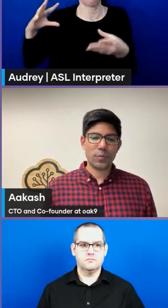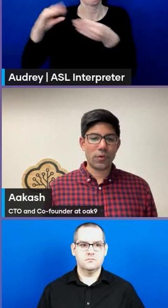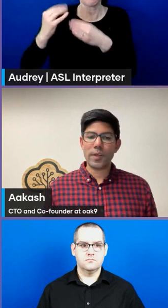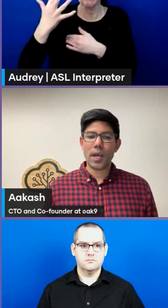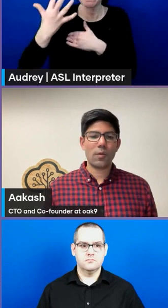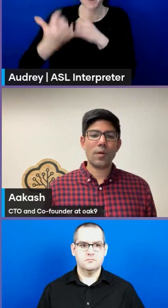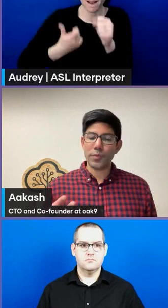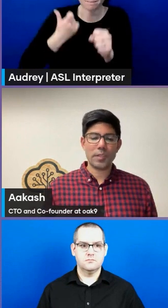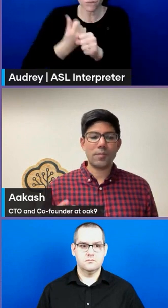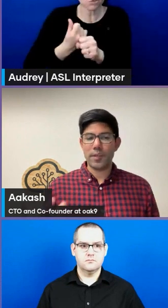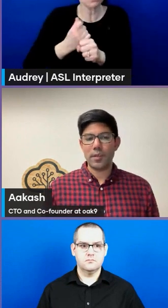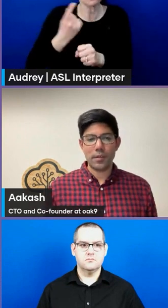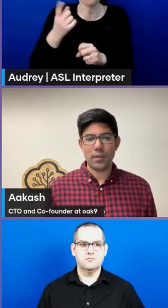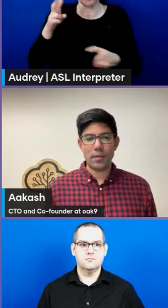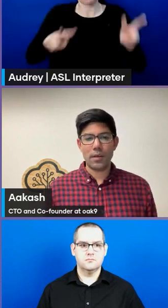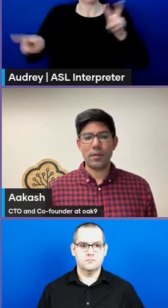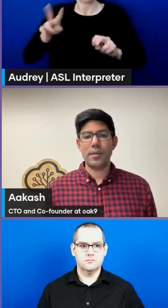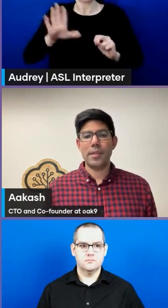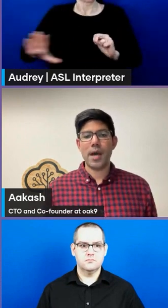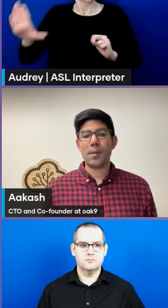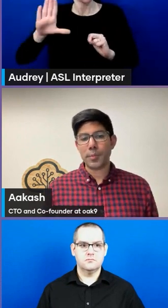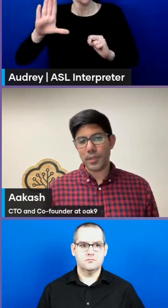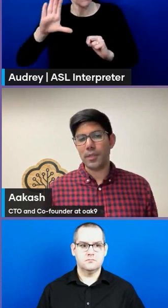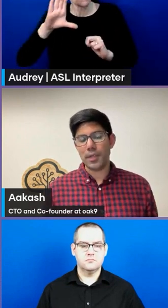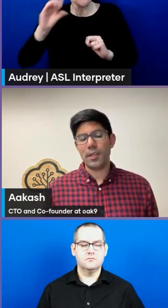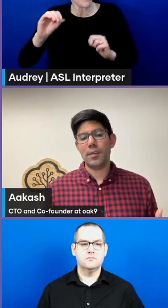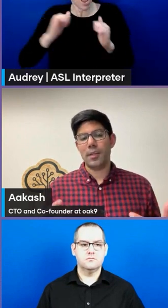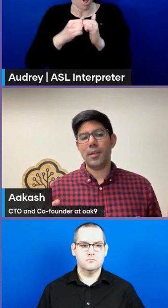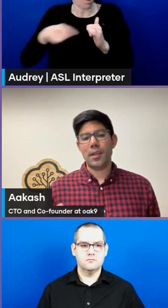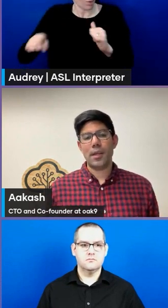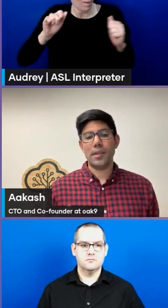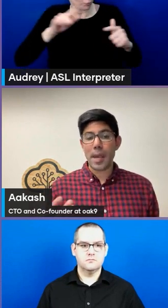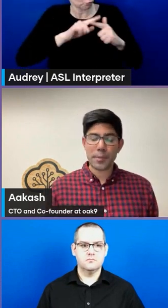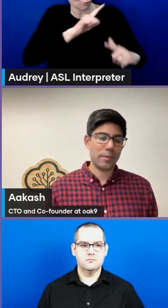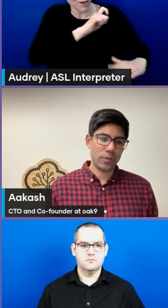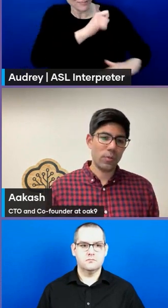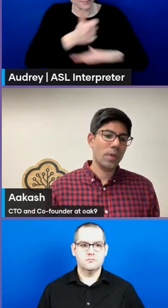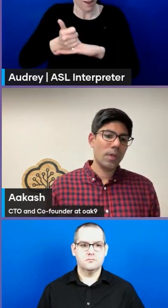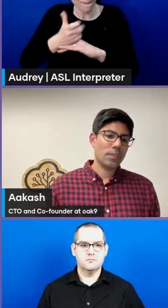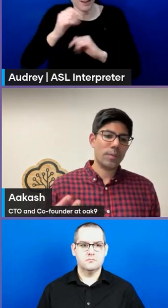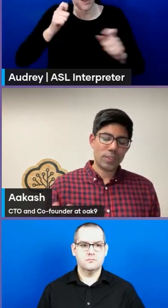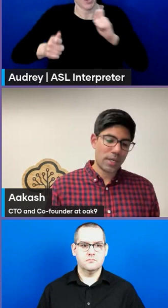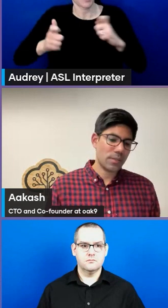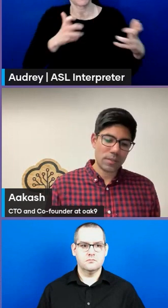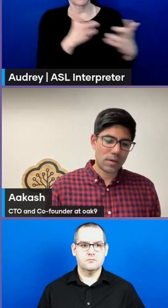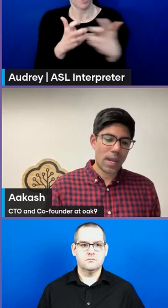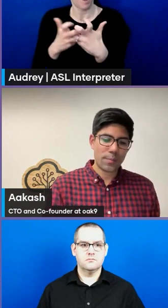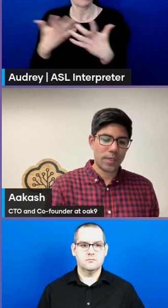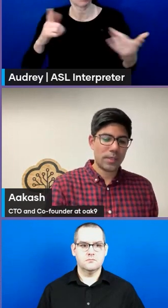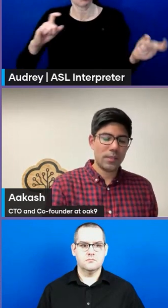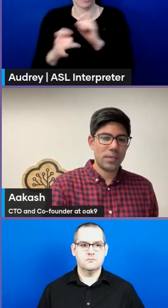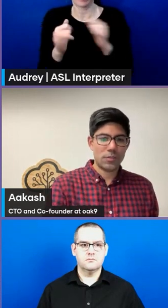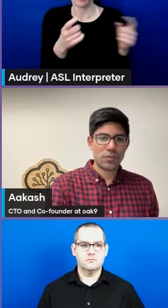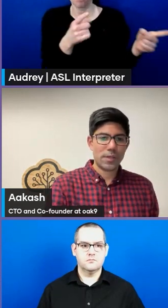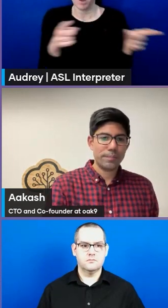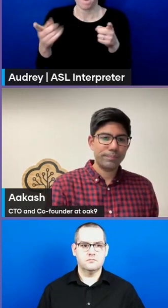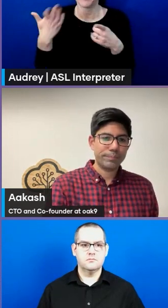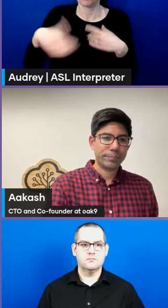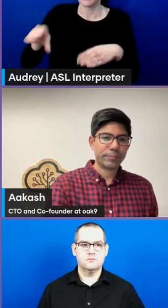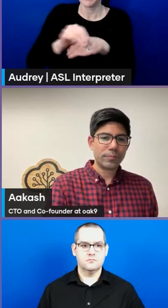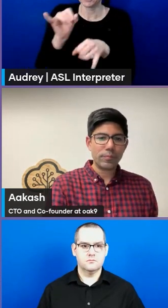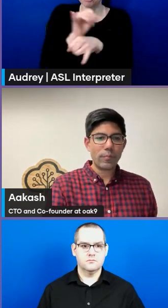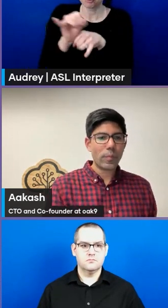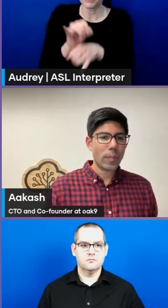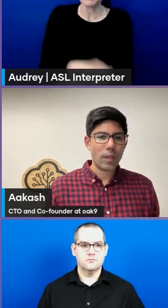just observing how companies have adopted and adapted to some of the changes that are happening in the industry.